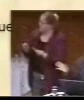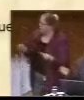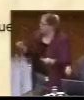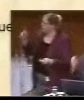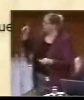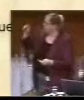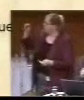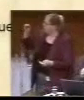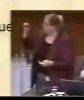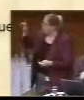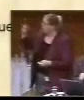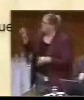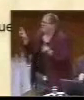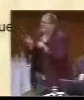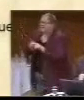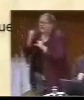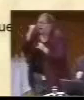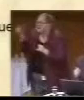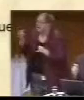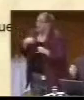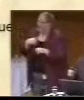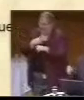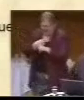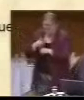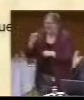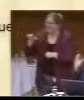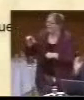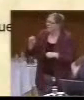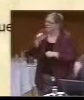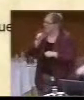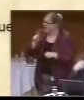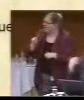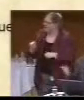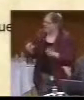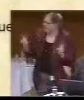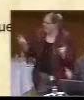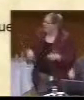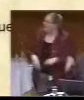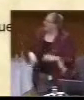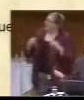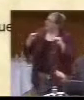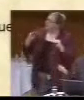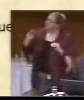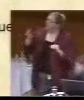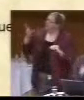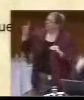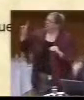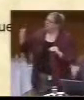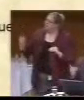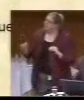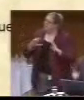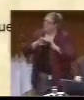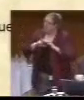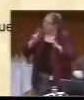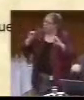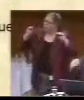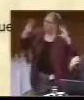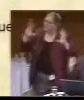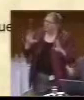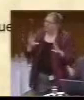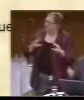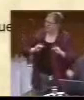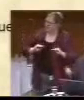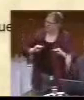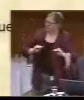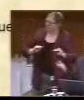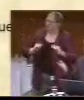make materials which are not disabled, like I've been showing you. Teaching methods. How do teachers teach? How do they team teach so they work together?